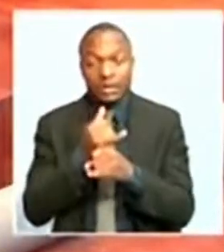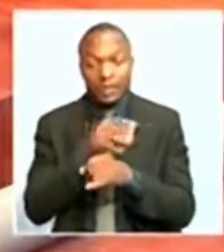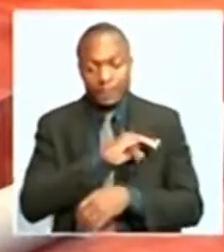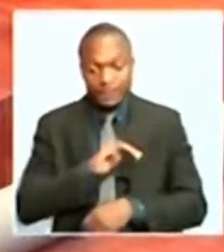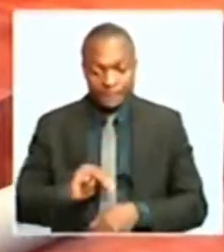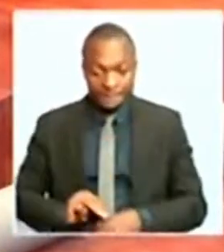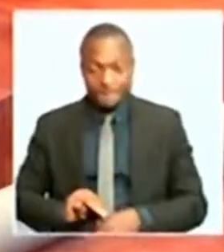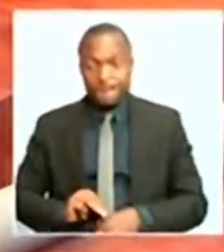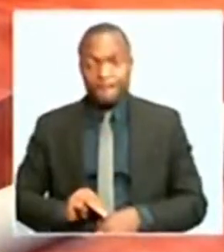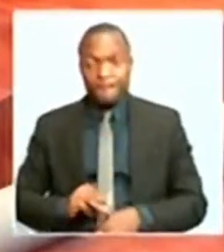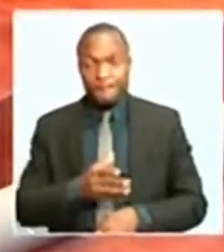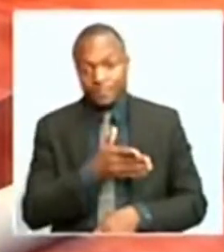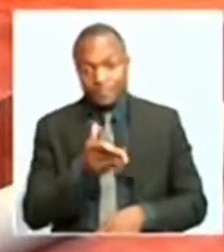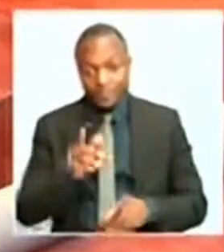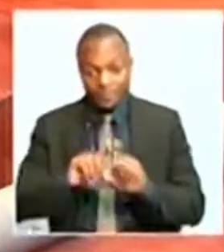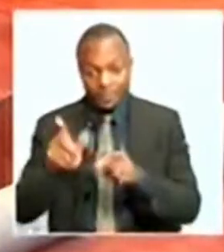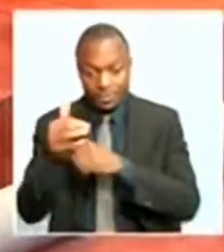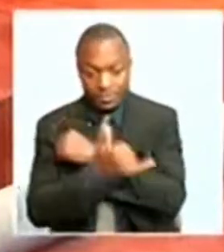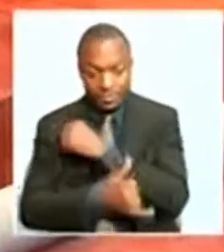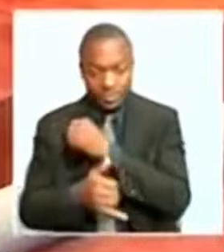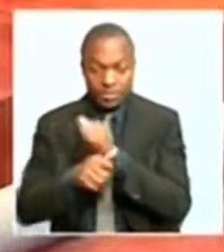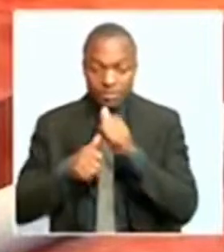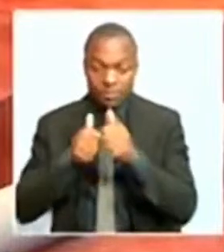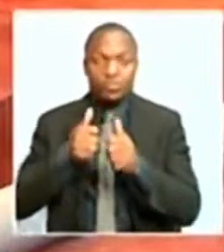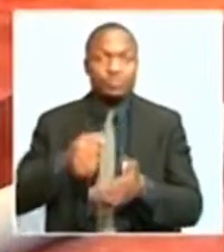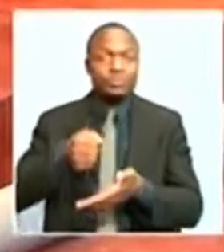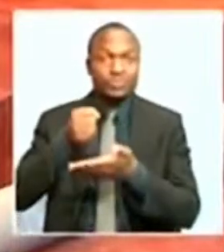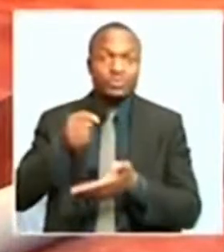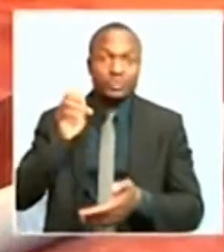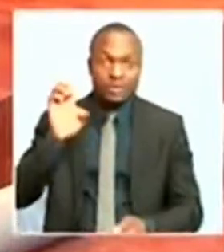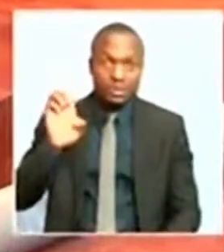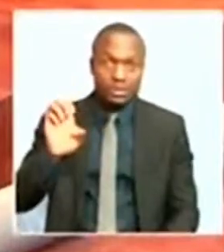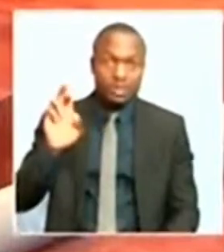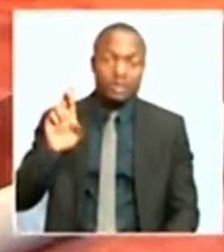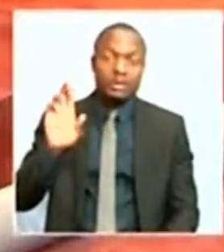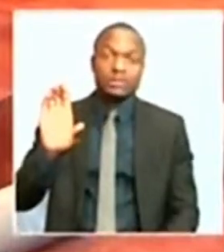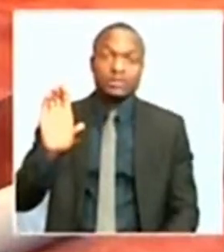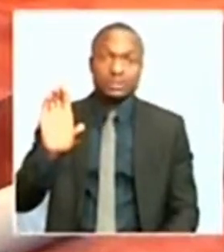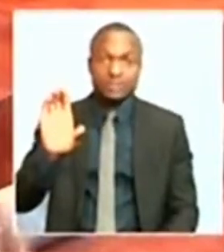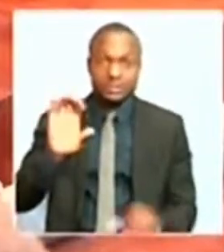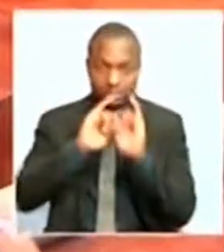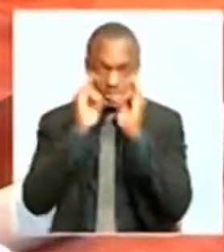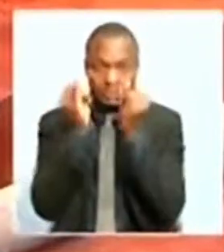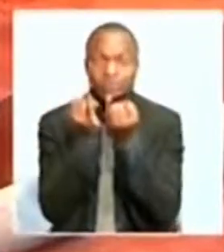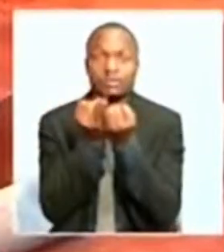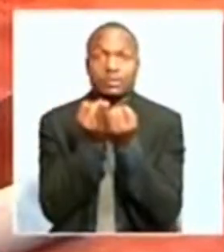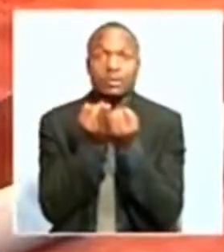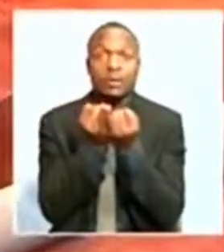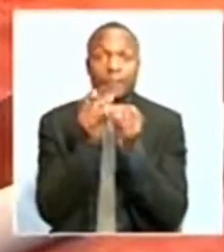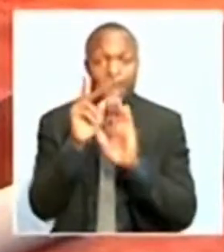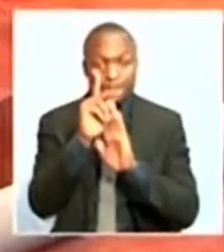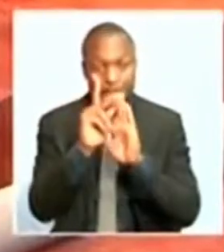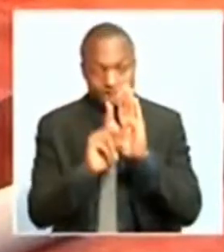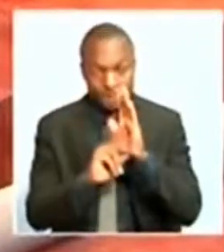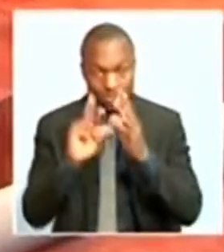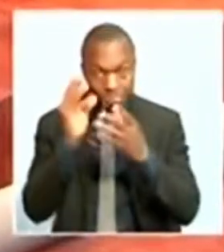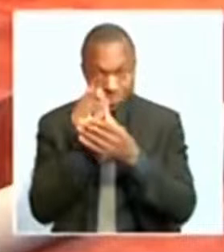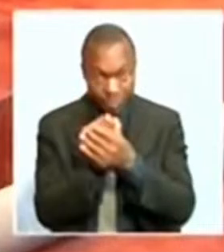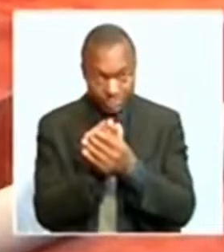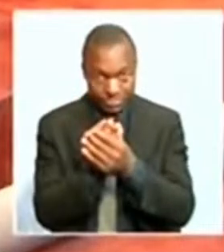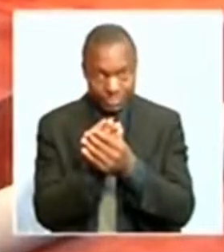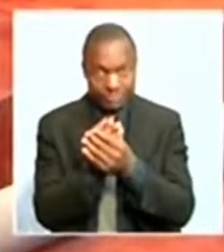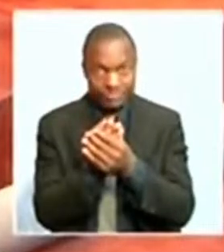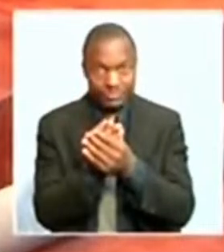and adopted concurrently with the budget of the ARC agency. In terms of policy considerations, in terms